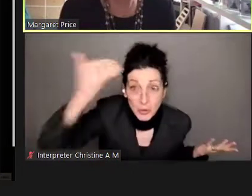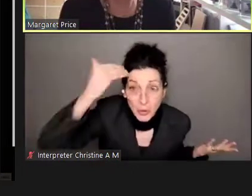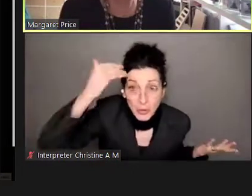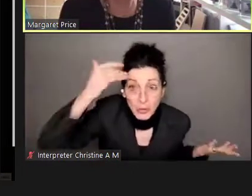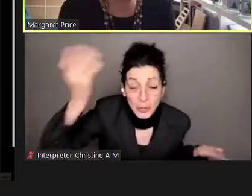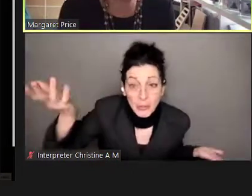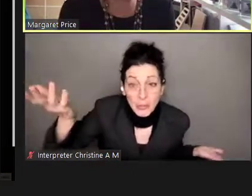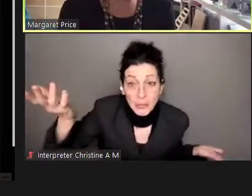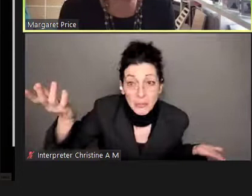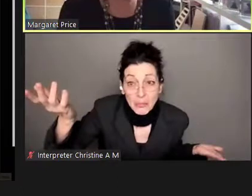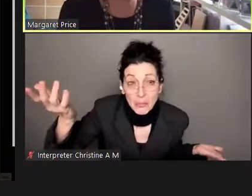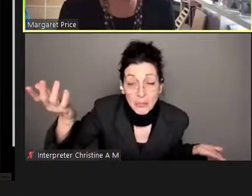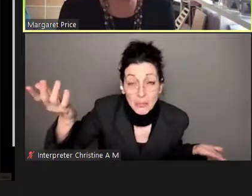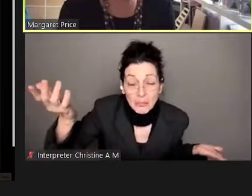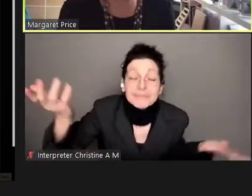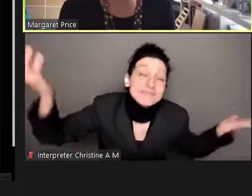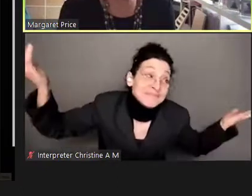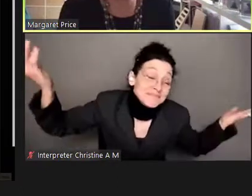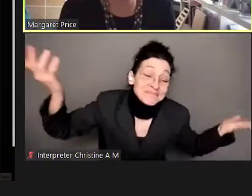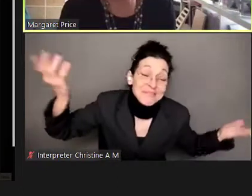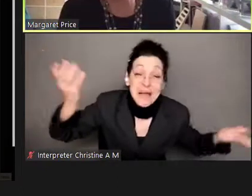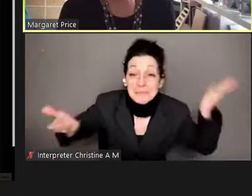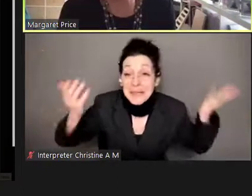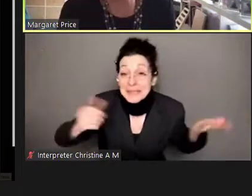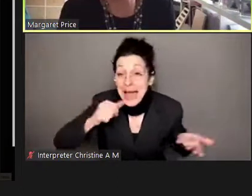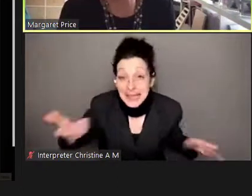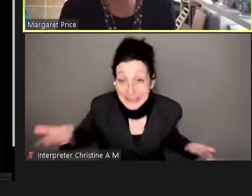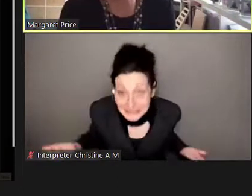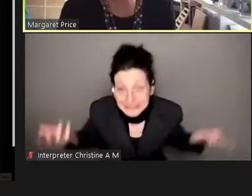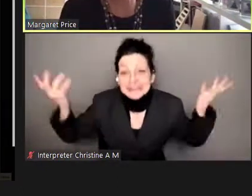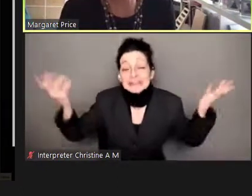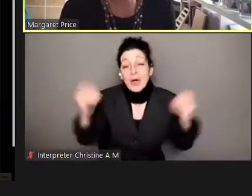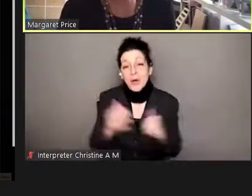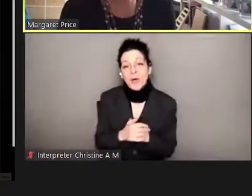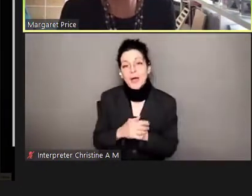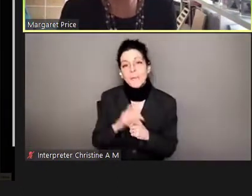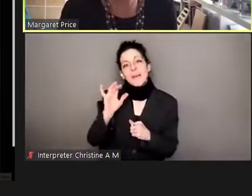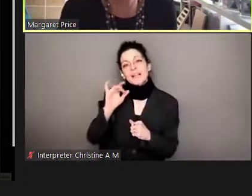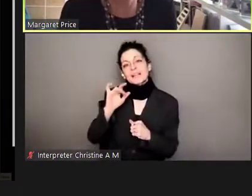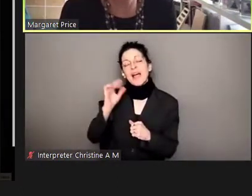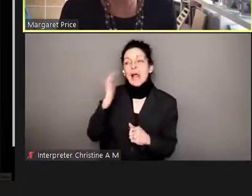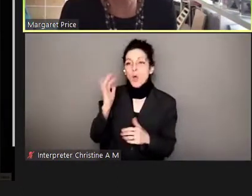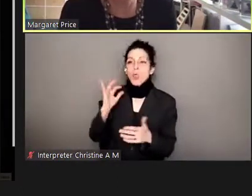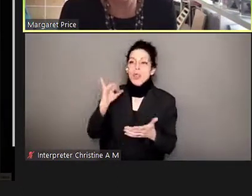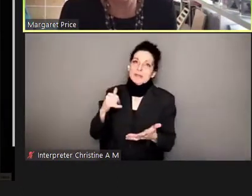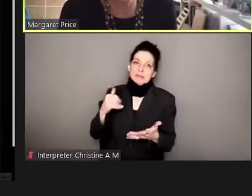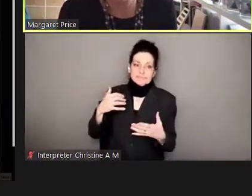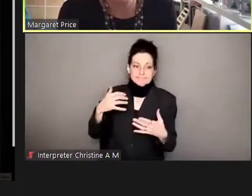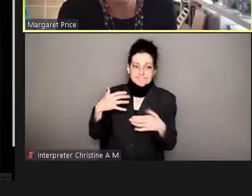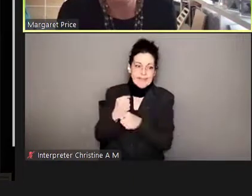I'm assuming nobody else knows or remembers. So it's essentially a digital learning hub.